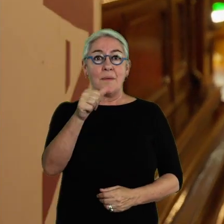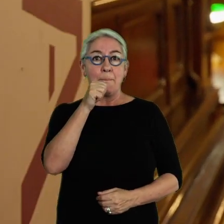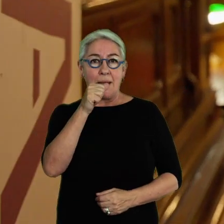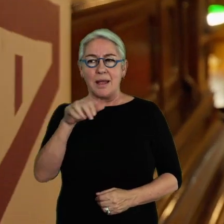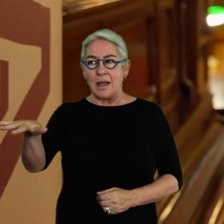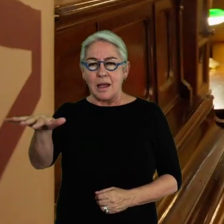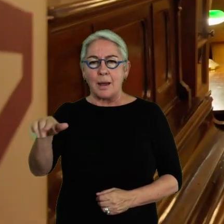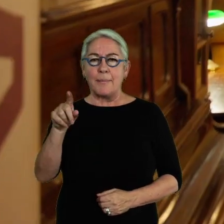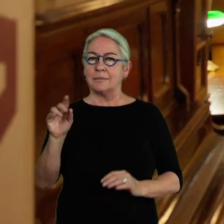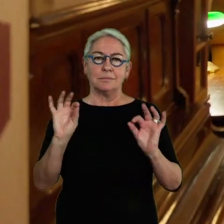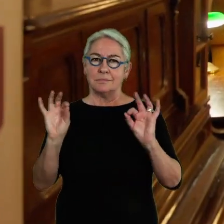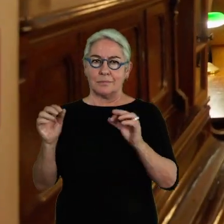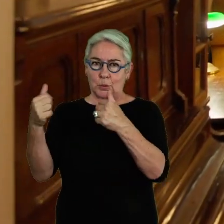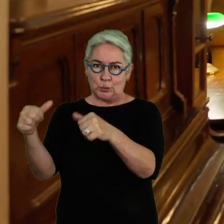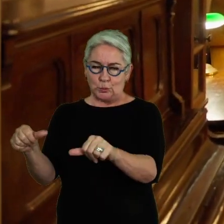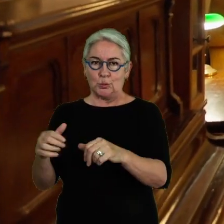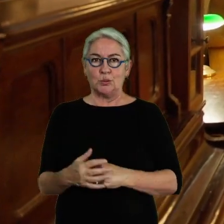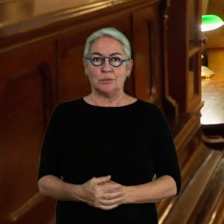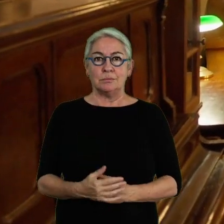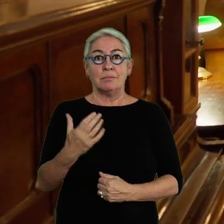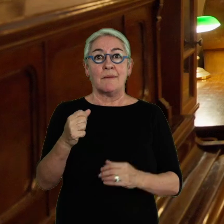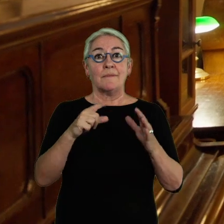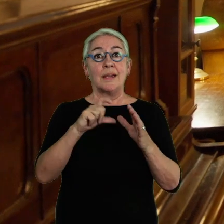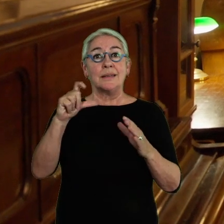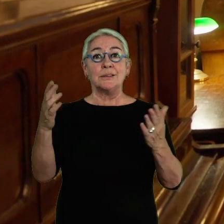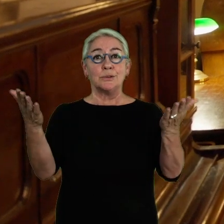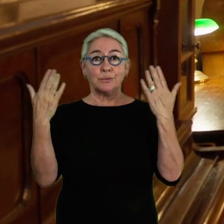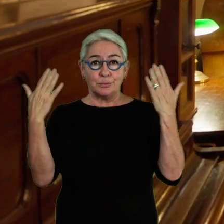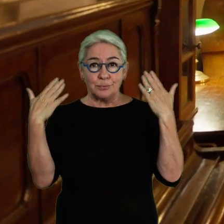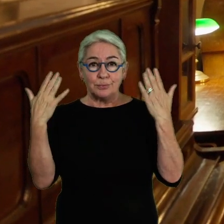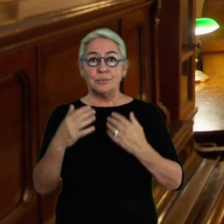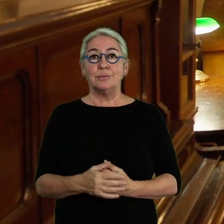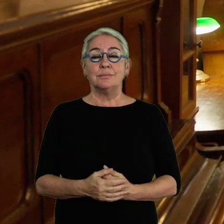There is a bar space, however this bar is not in use.